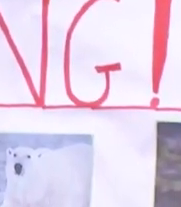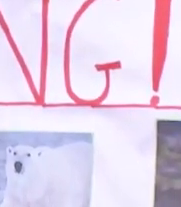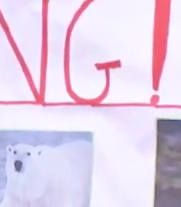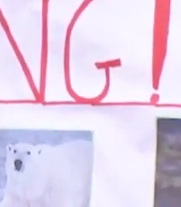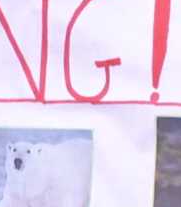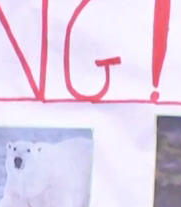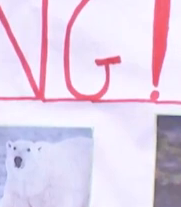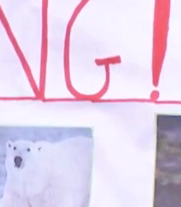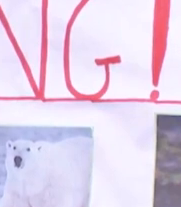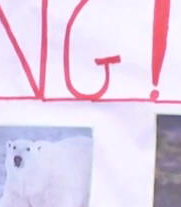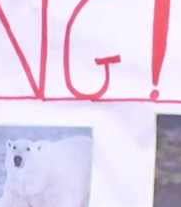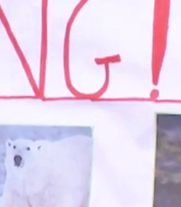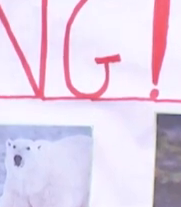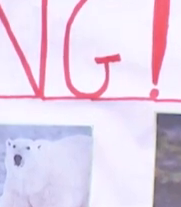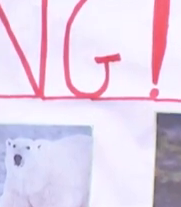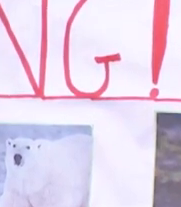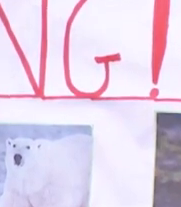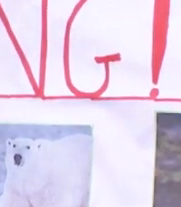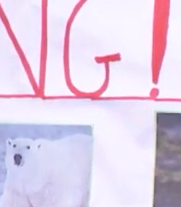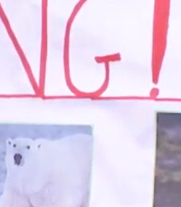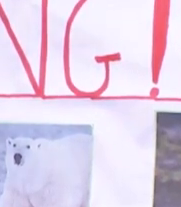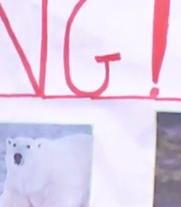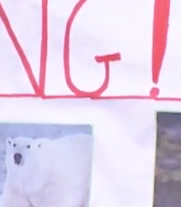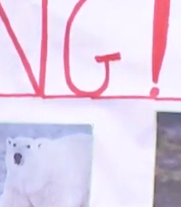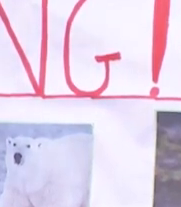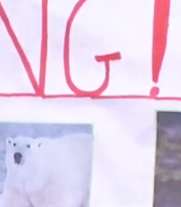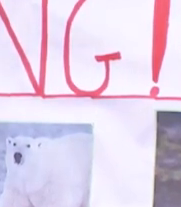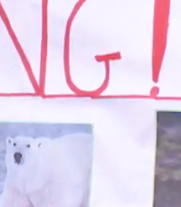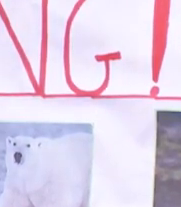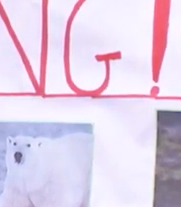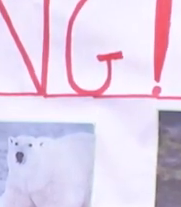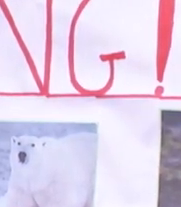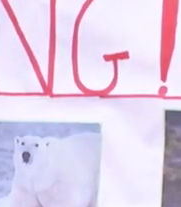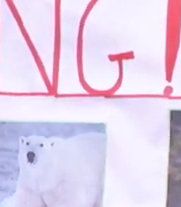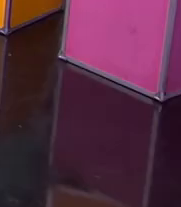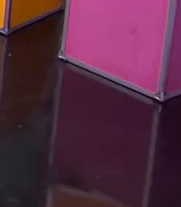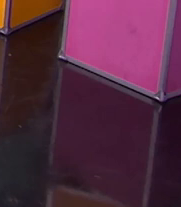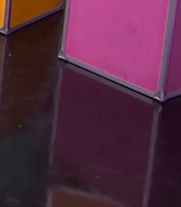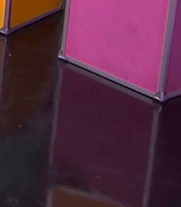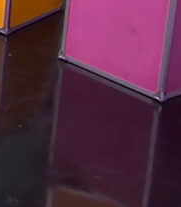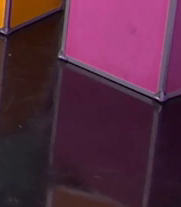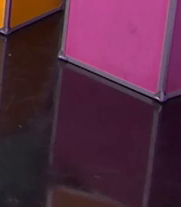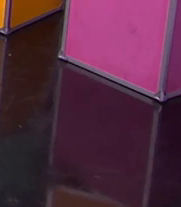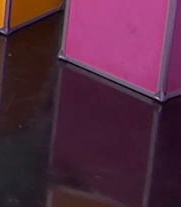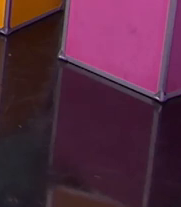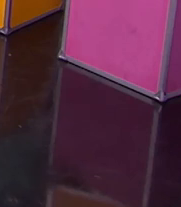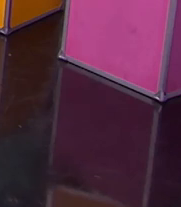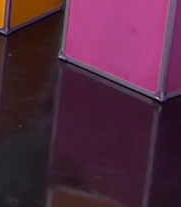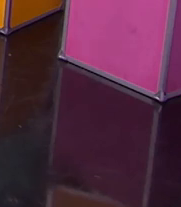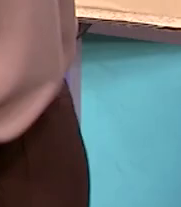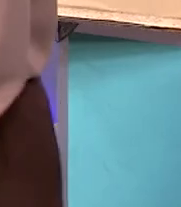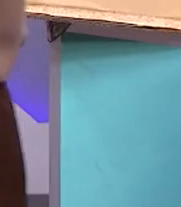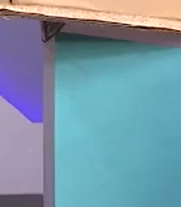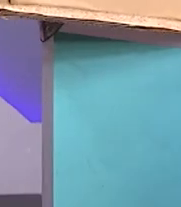the game. Join the game and complete all the missions to save us. Sean, we have a mission,